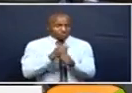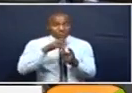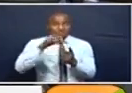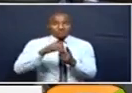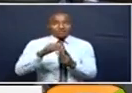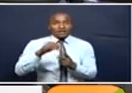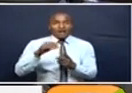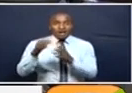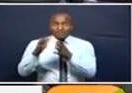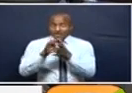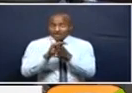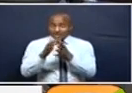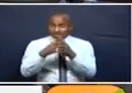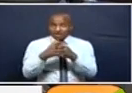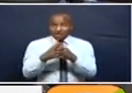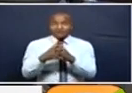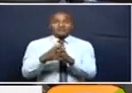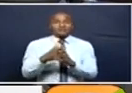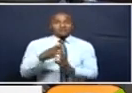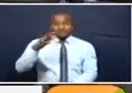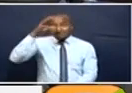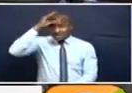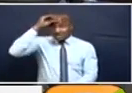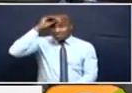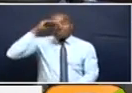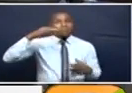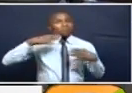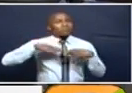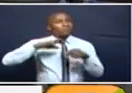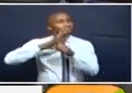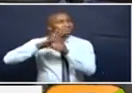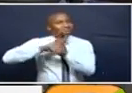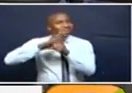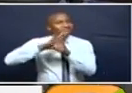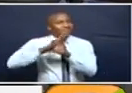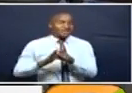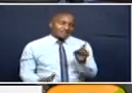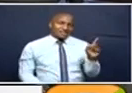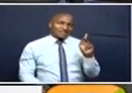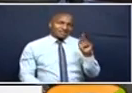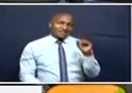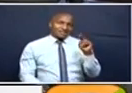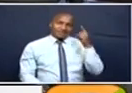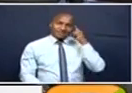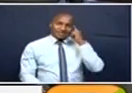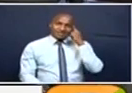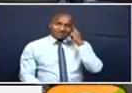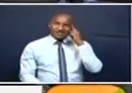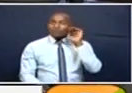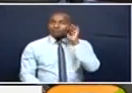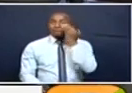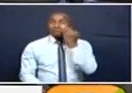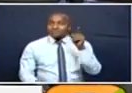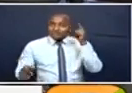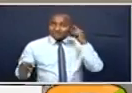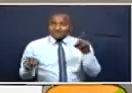Trump, Donald Trump was attracting huge crowds. And that thinking of Kimani Ichung'wah was in the Hillary Clinton camp. I